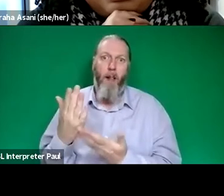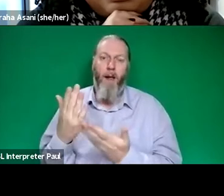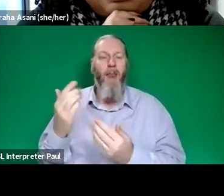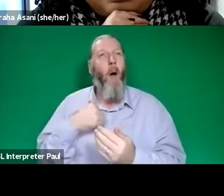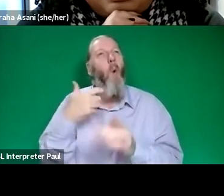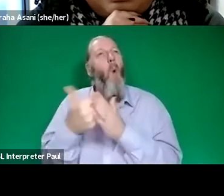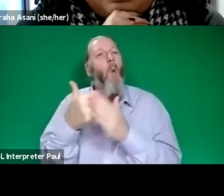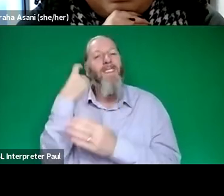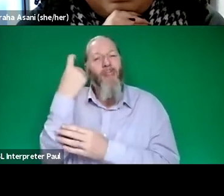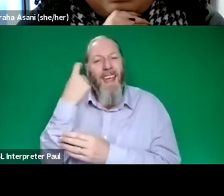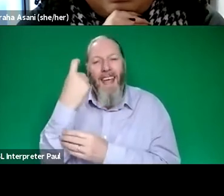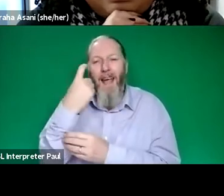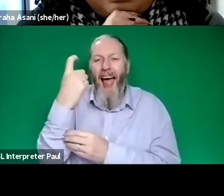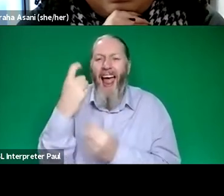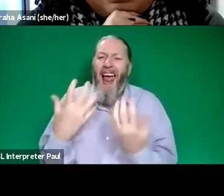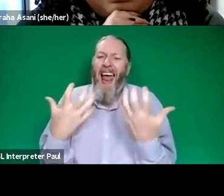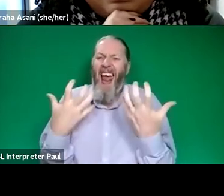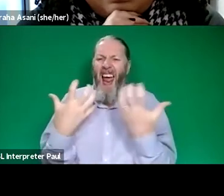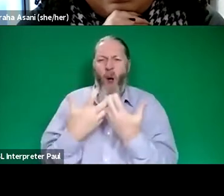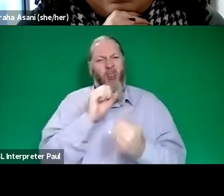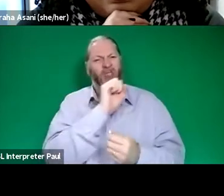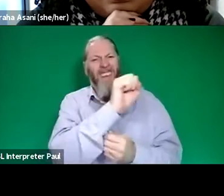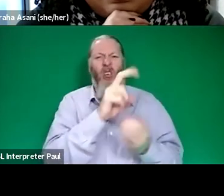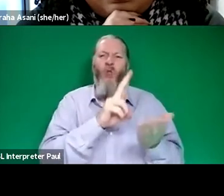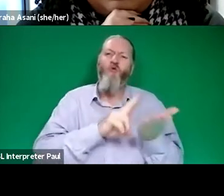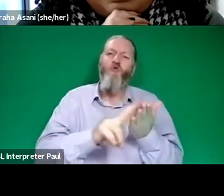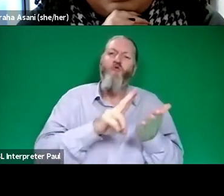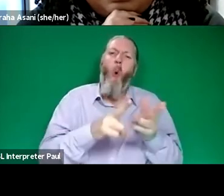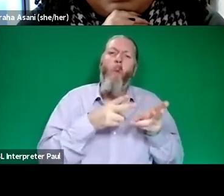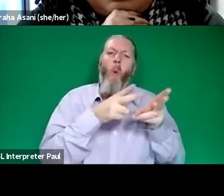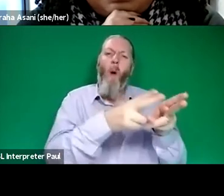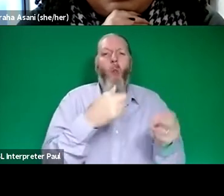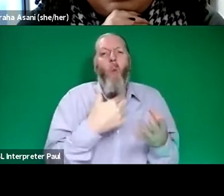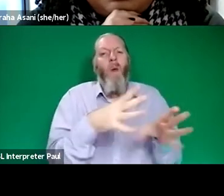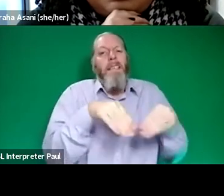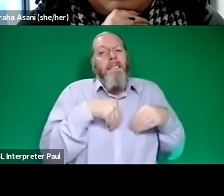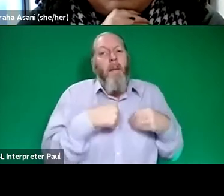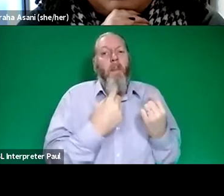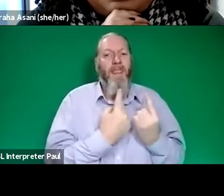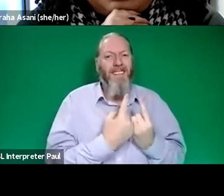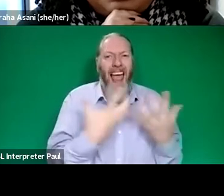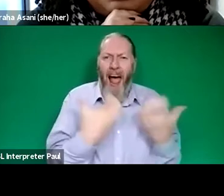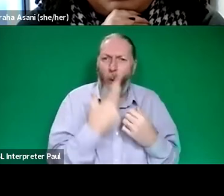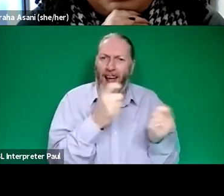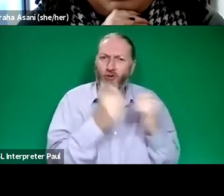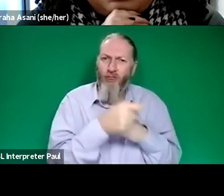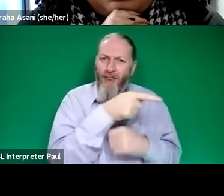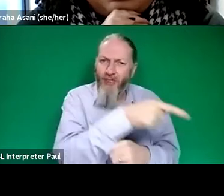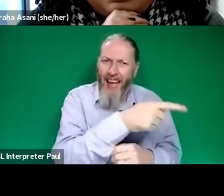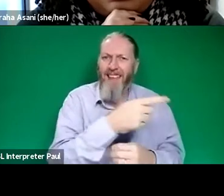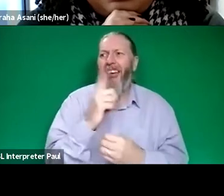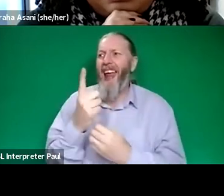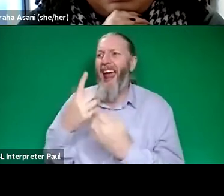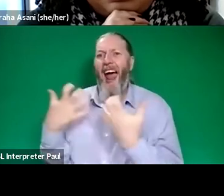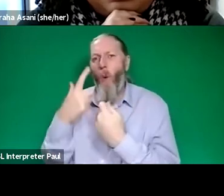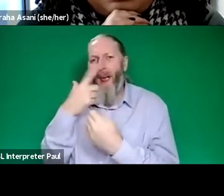push past the sort of normalized ways we've come to think about the world, push past the ways in which we're socialized to think about the world, and